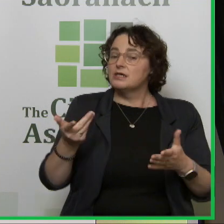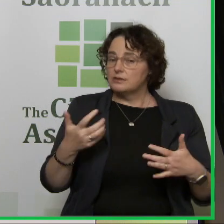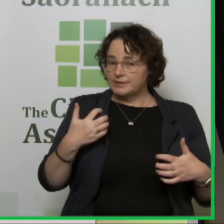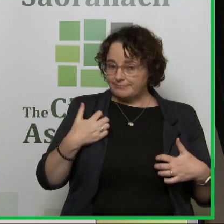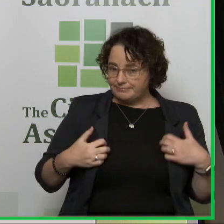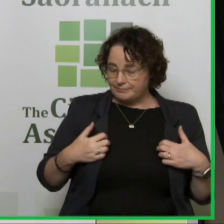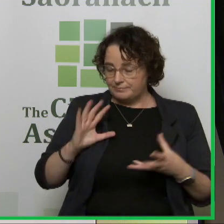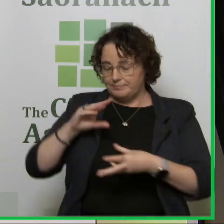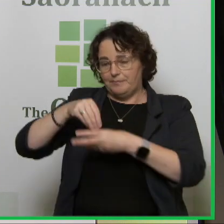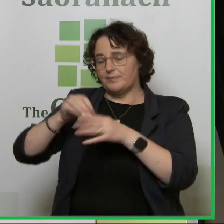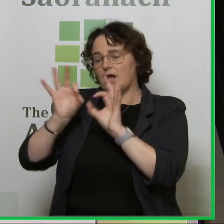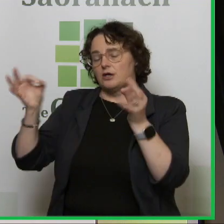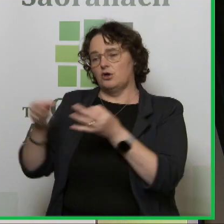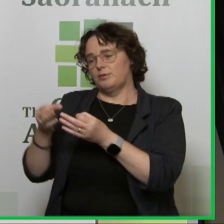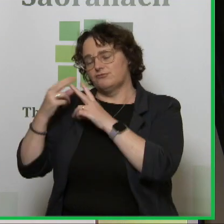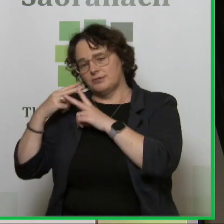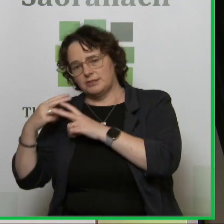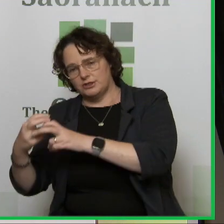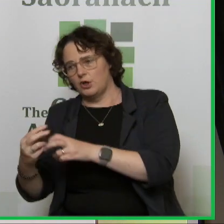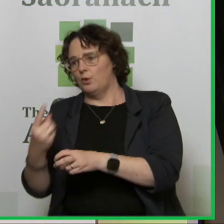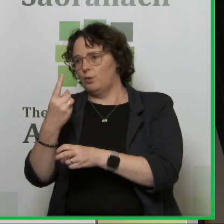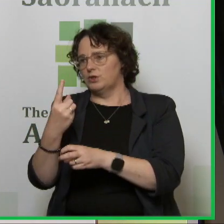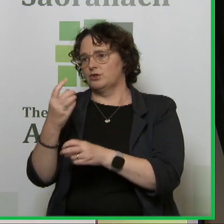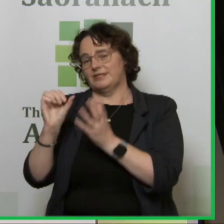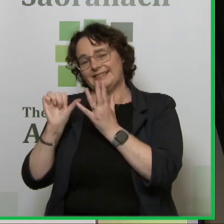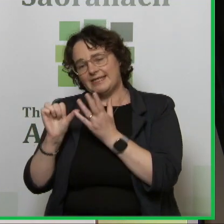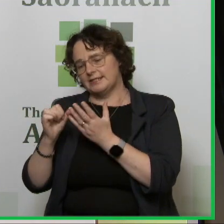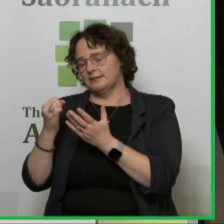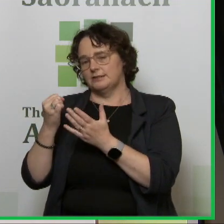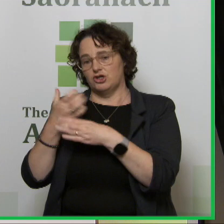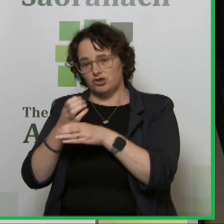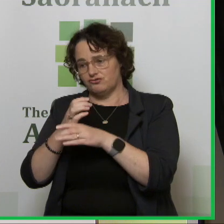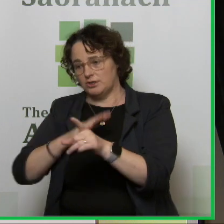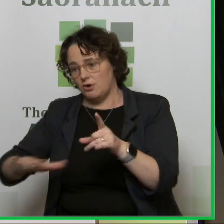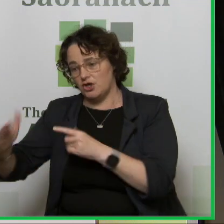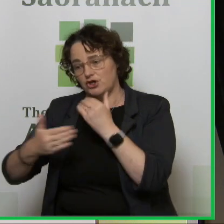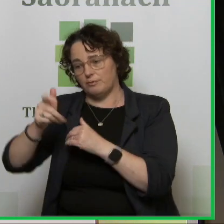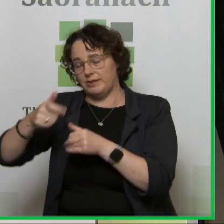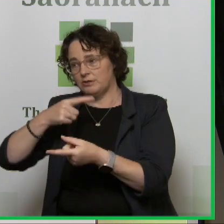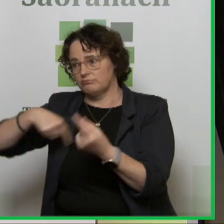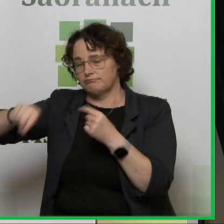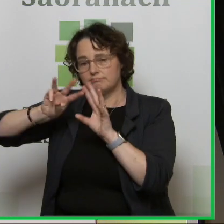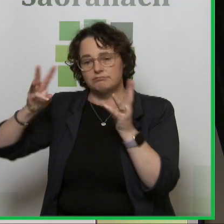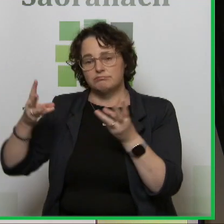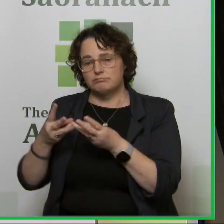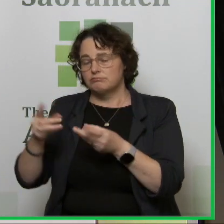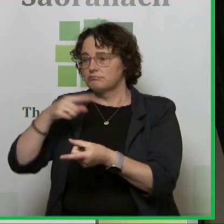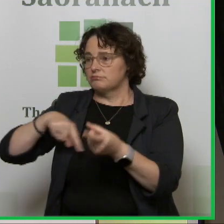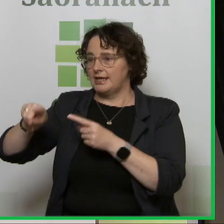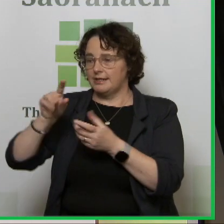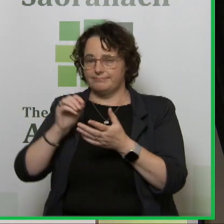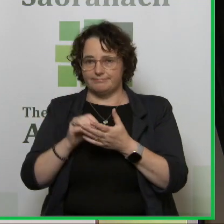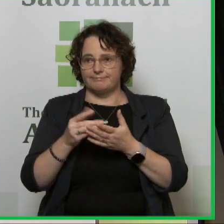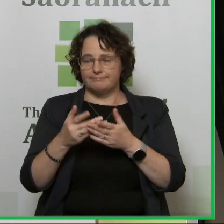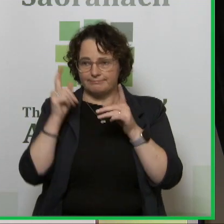in a global study with 106 countries involving youth from all over the world. And they were facing COVID in